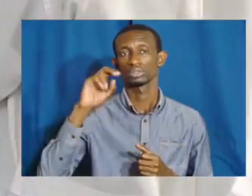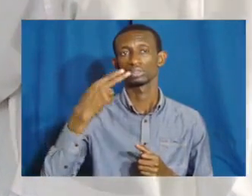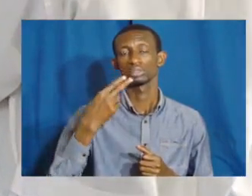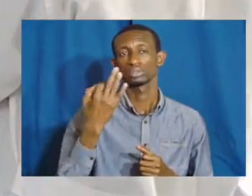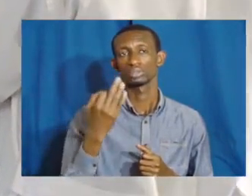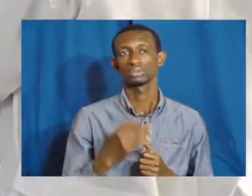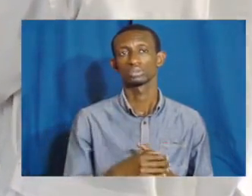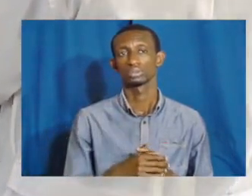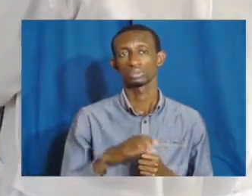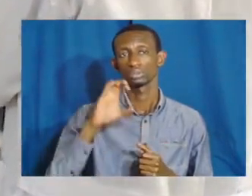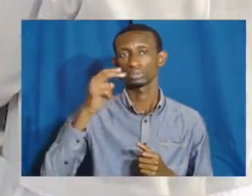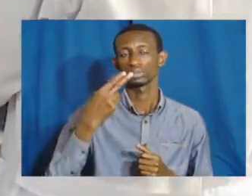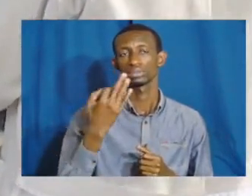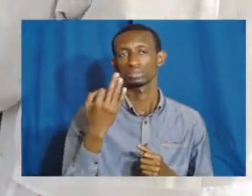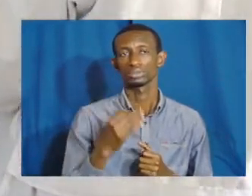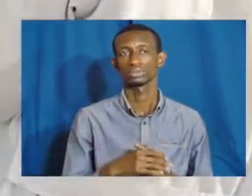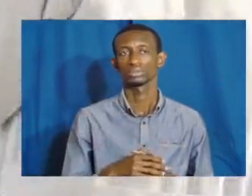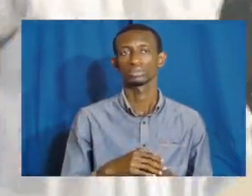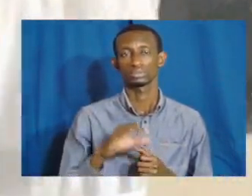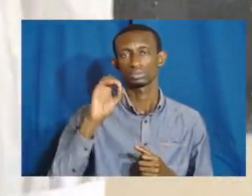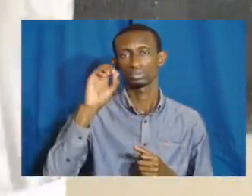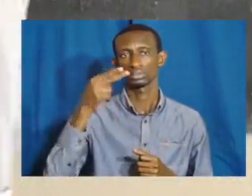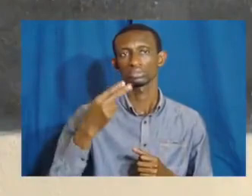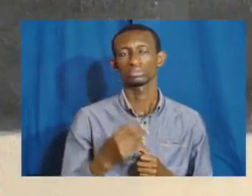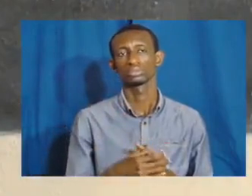CH3, CH3, OH.